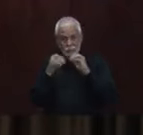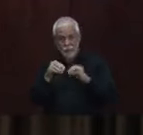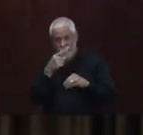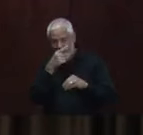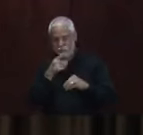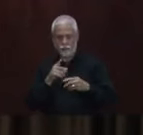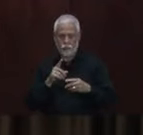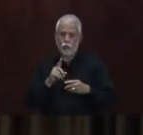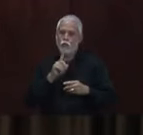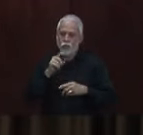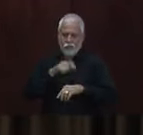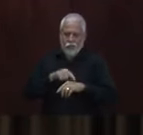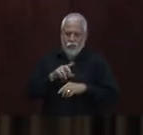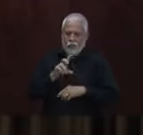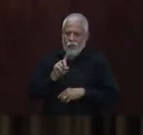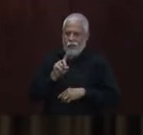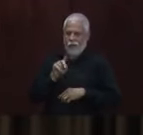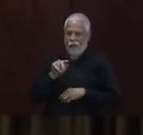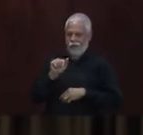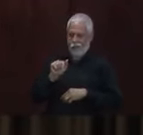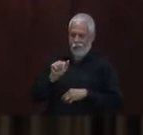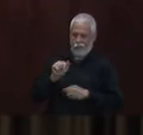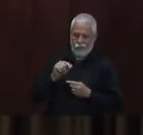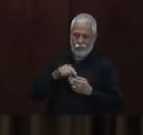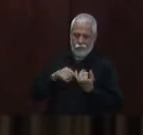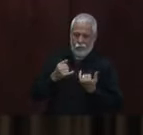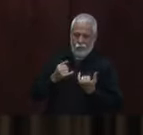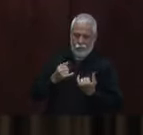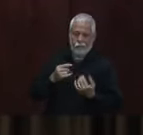on real-time data. So the best